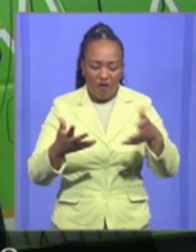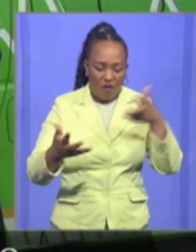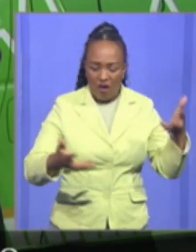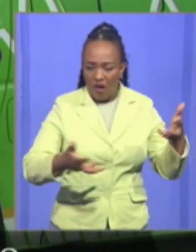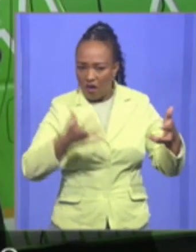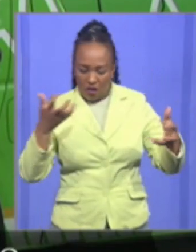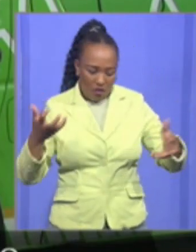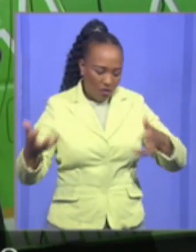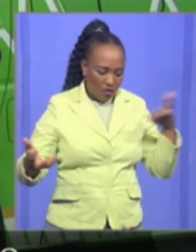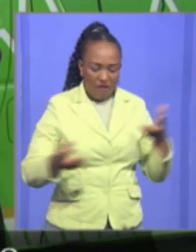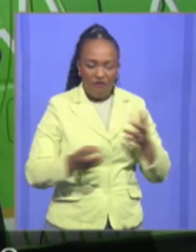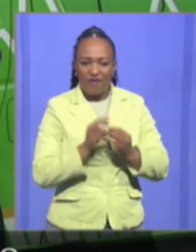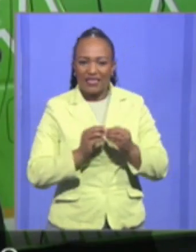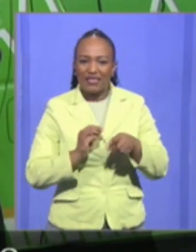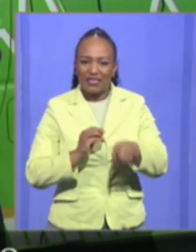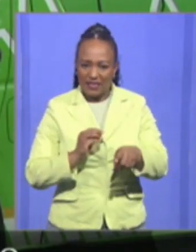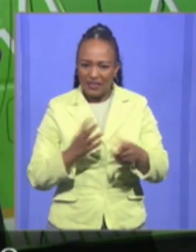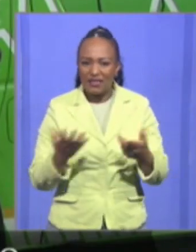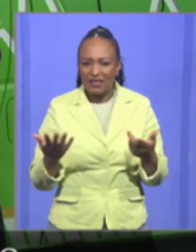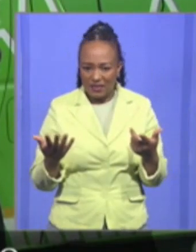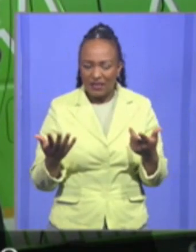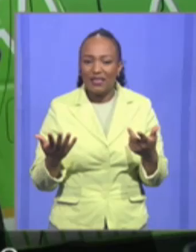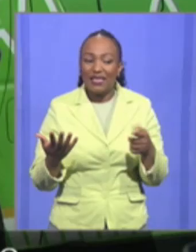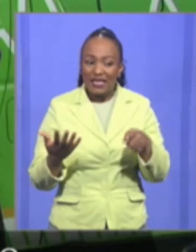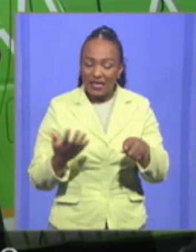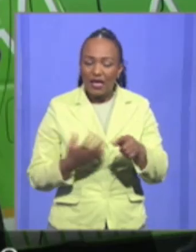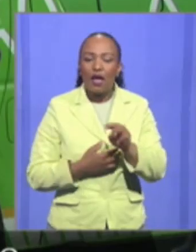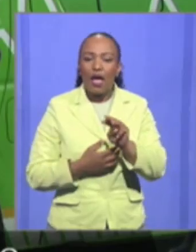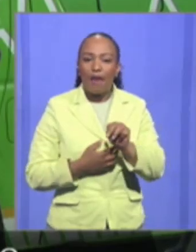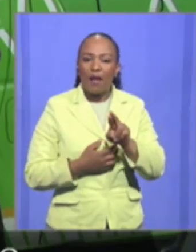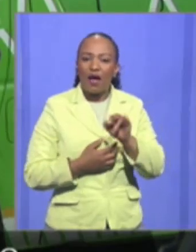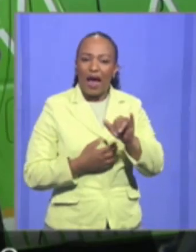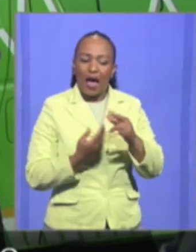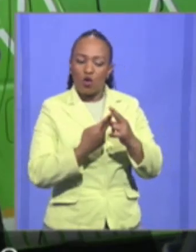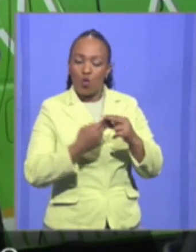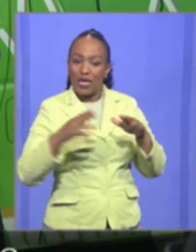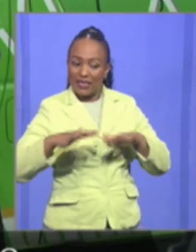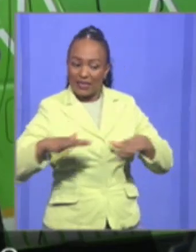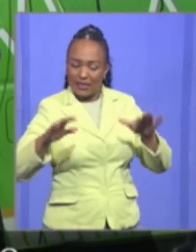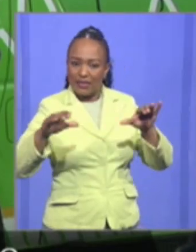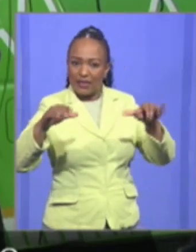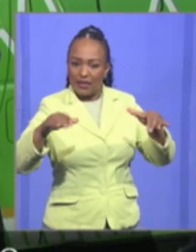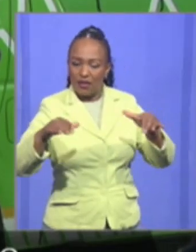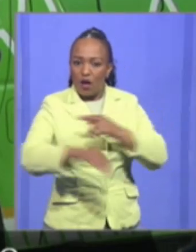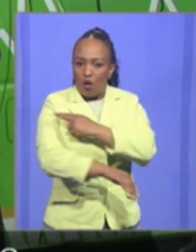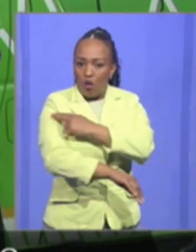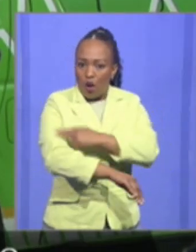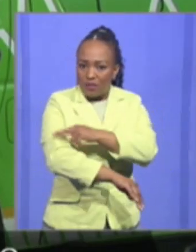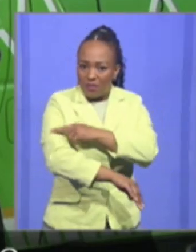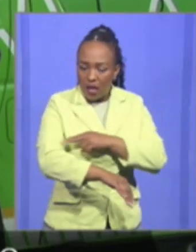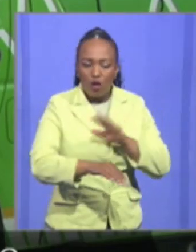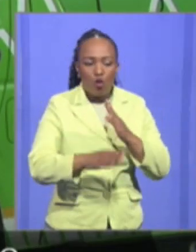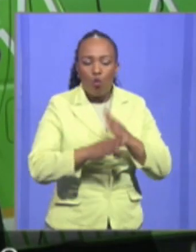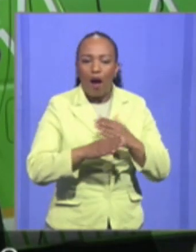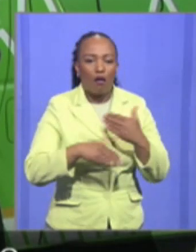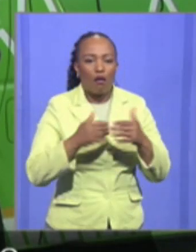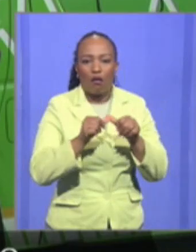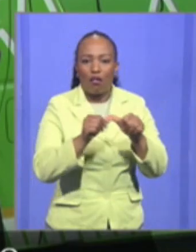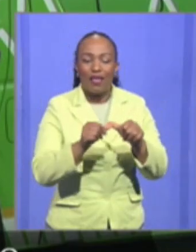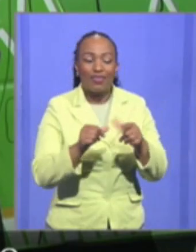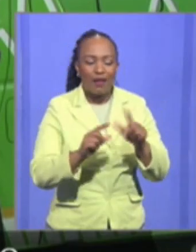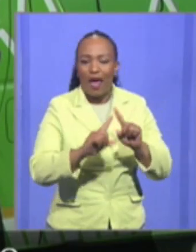ba decommissiona the MRI unit ye re na le yona mo sepetlele gore e kgone go se ka hlole e bereka. Go ile go ba